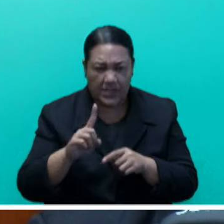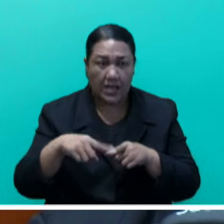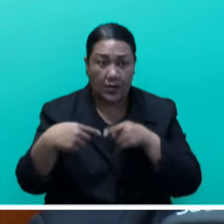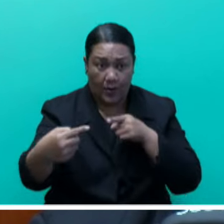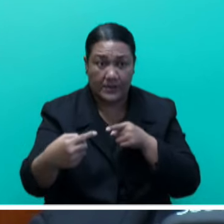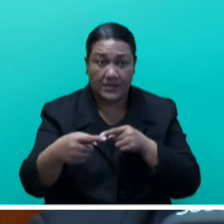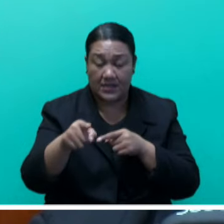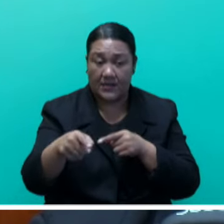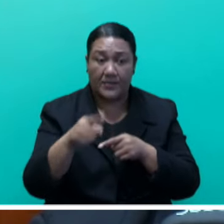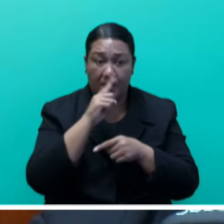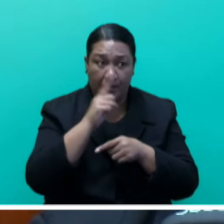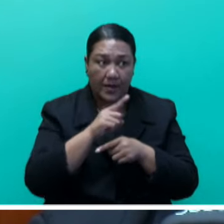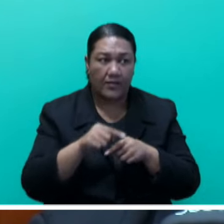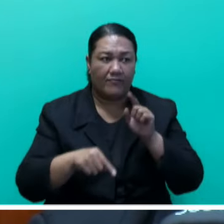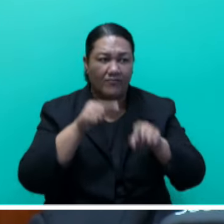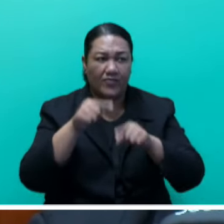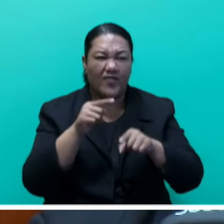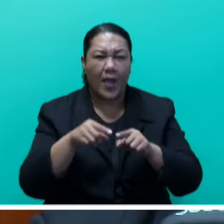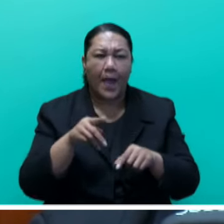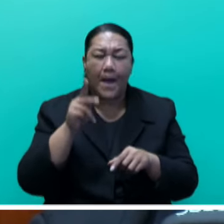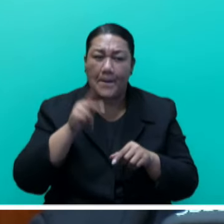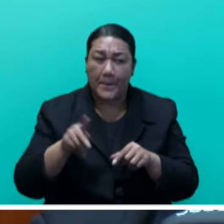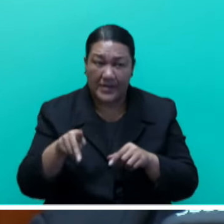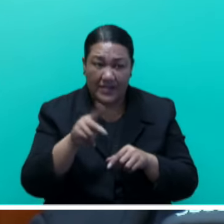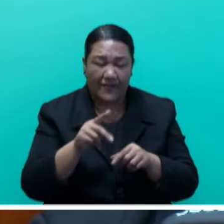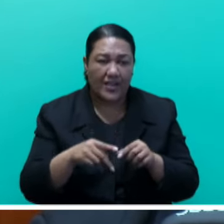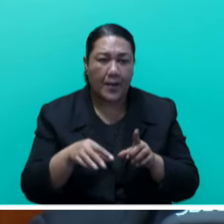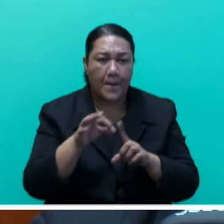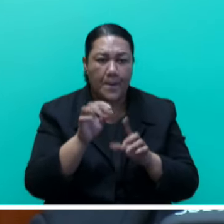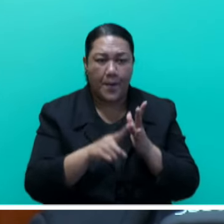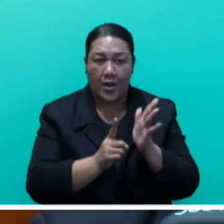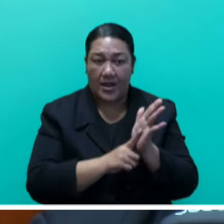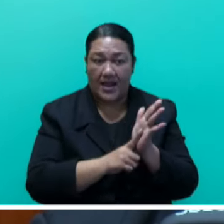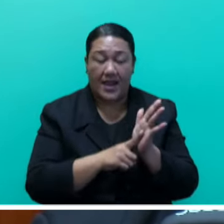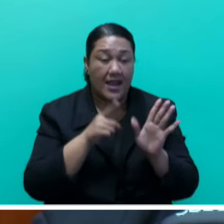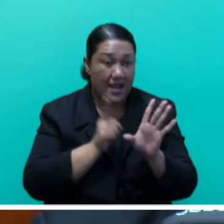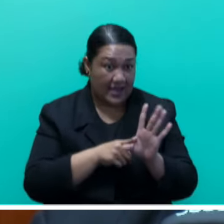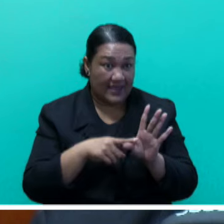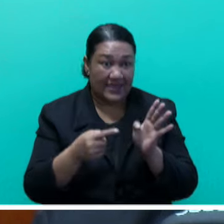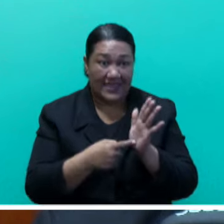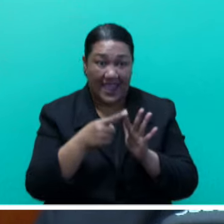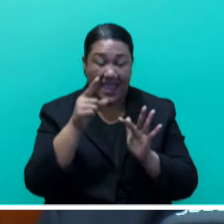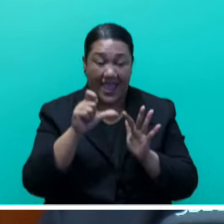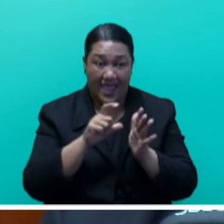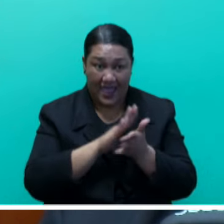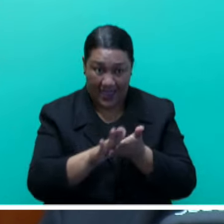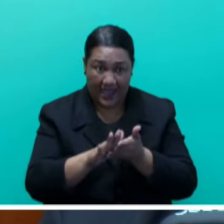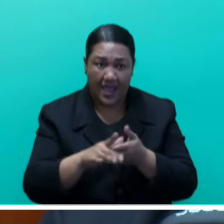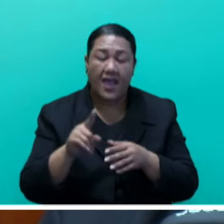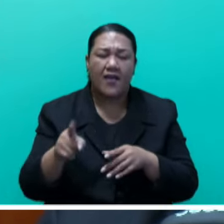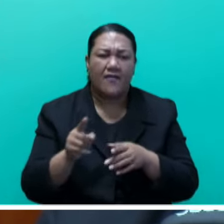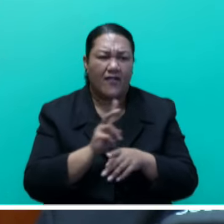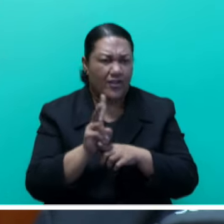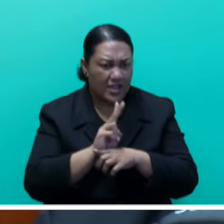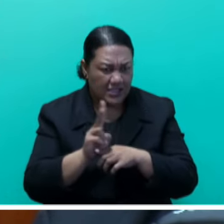increase in funding for Pacific Polytech, but they are coming to the table in order to provide these vocational training for our people